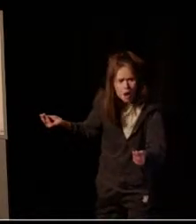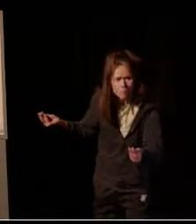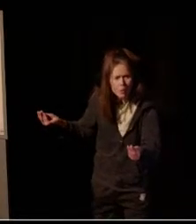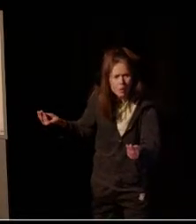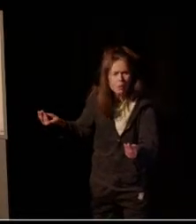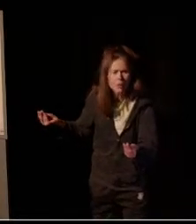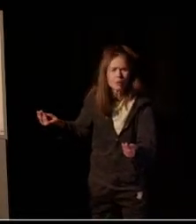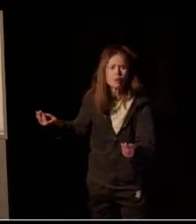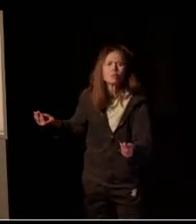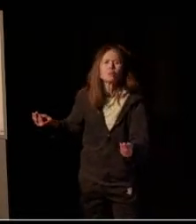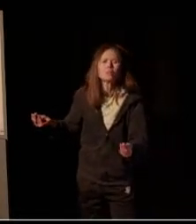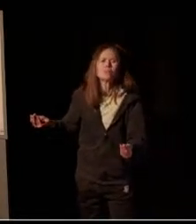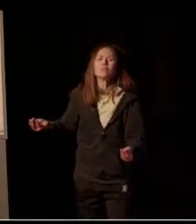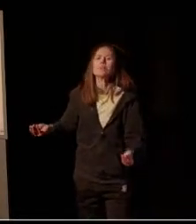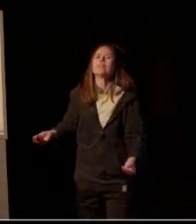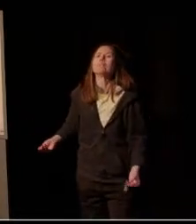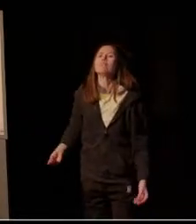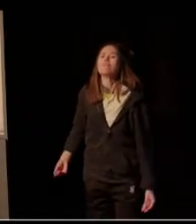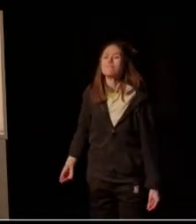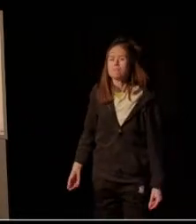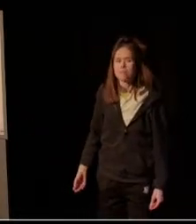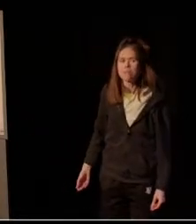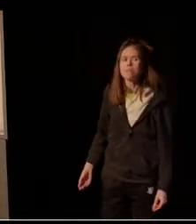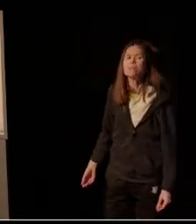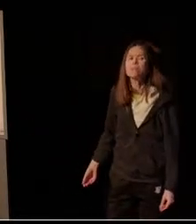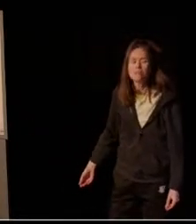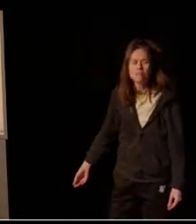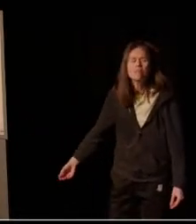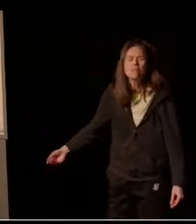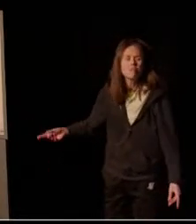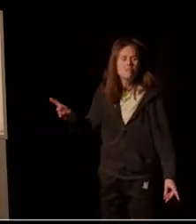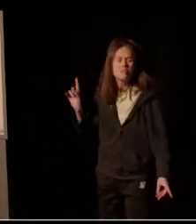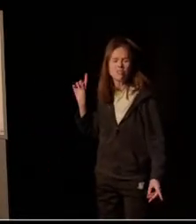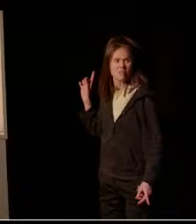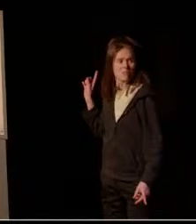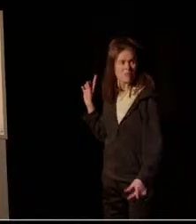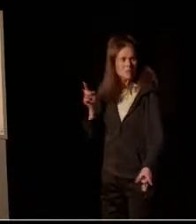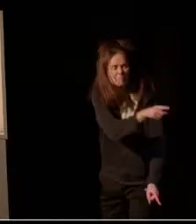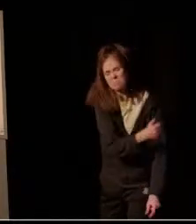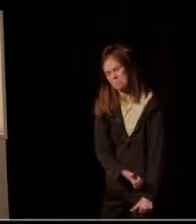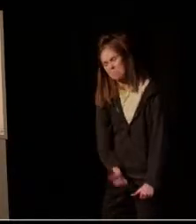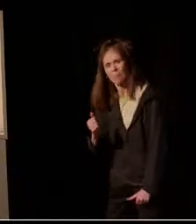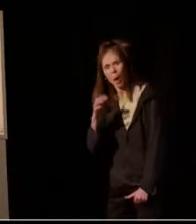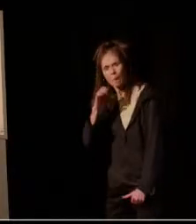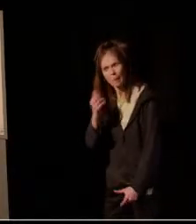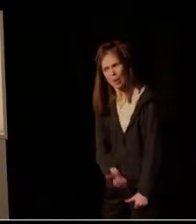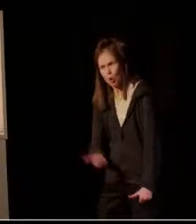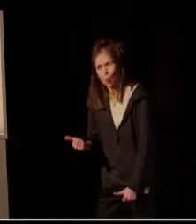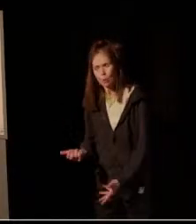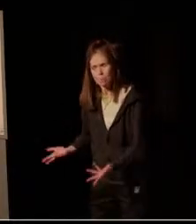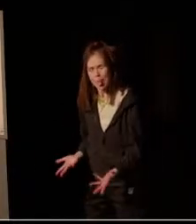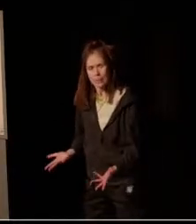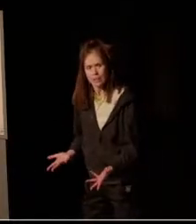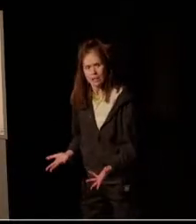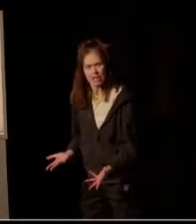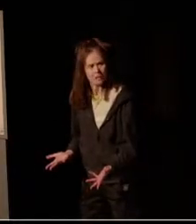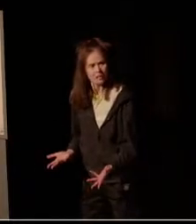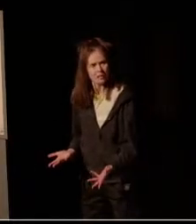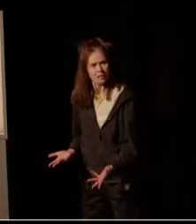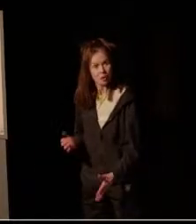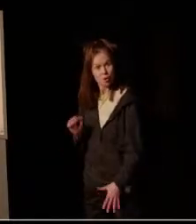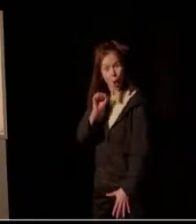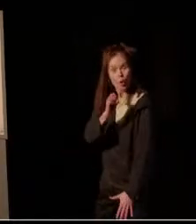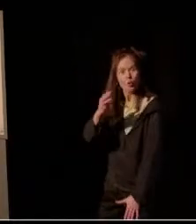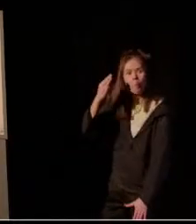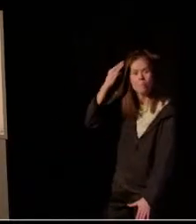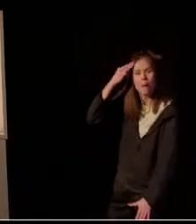Sunk in. Knee deep. Go play, boy! Play! Your mother plays,